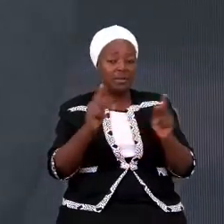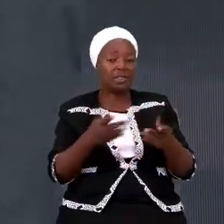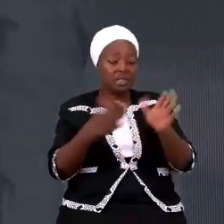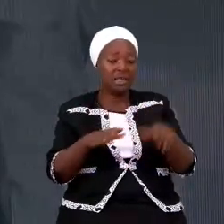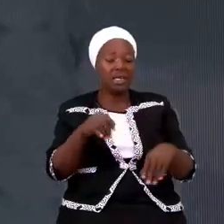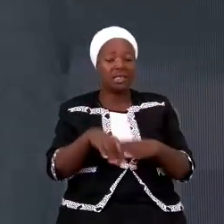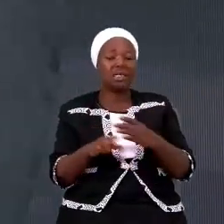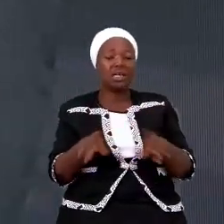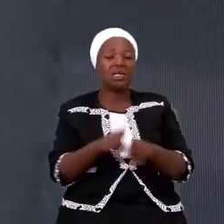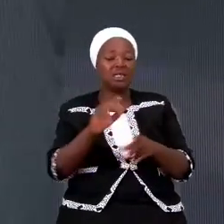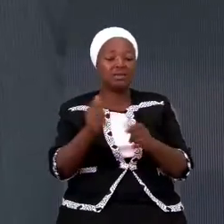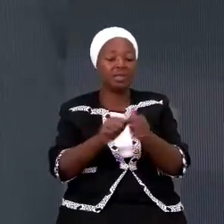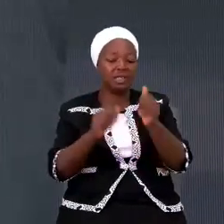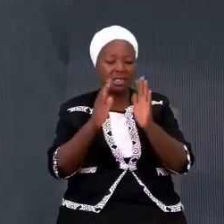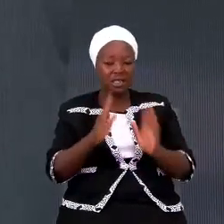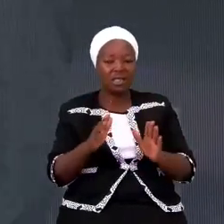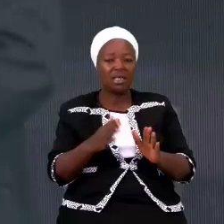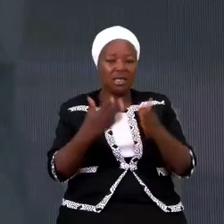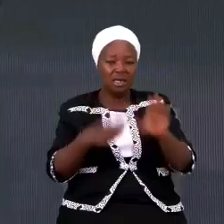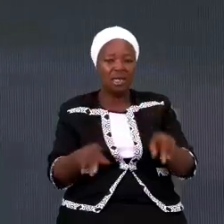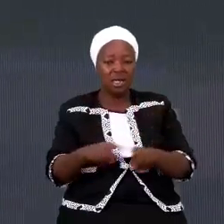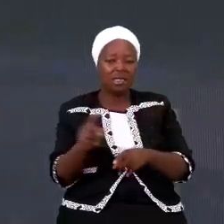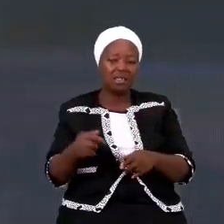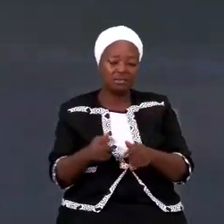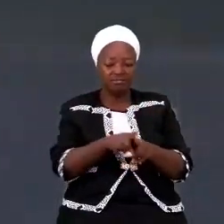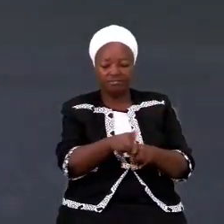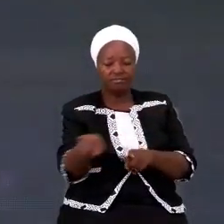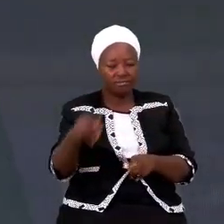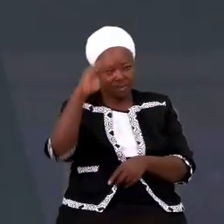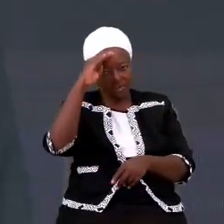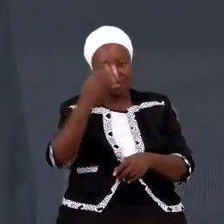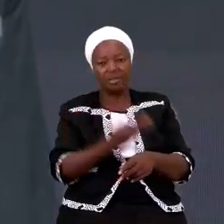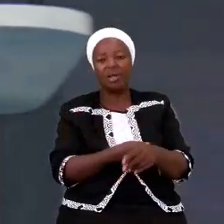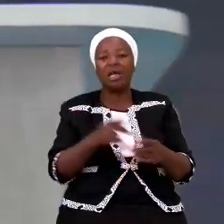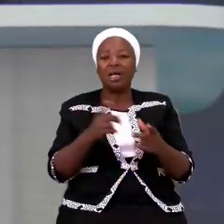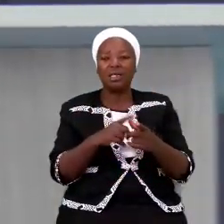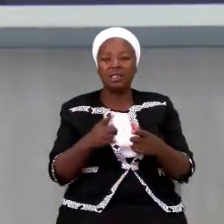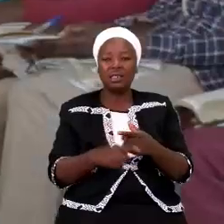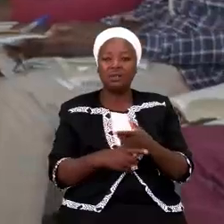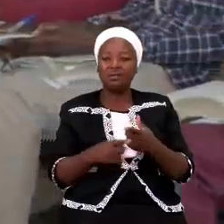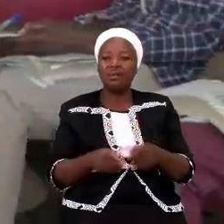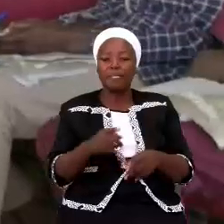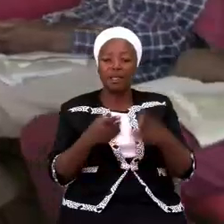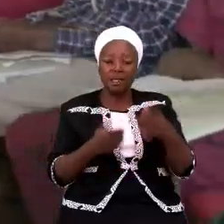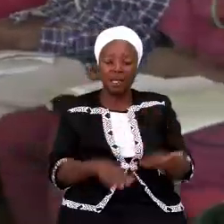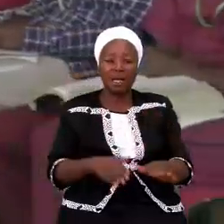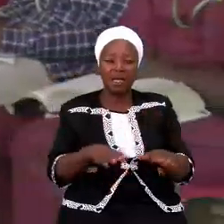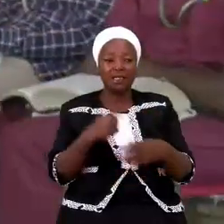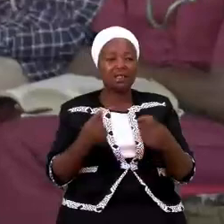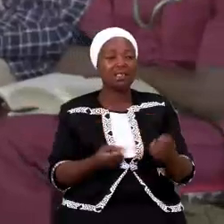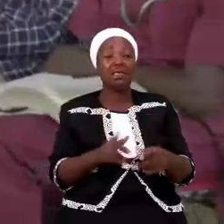and his reward is in the other place. I pray you remain a believer.